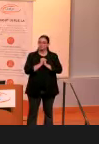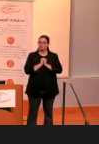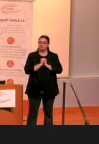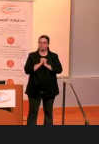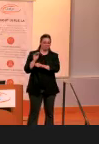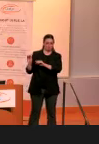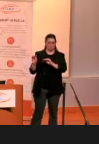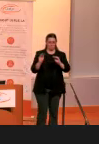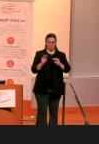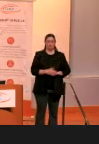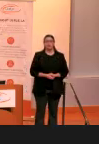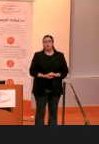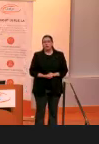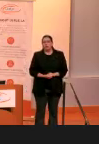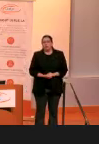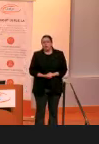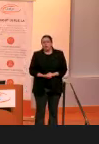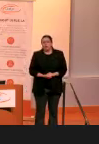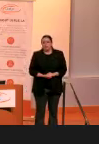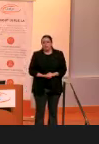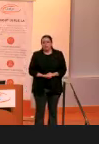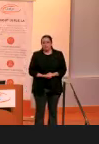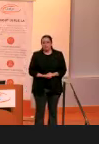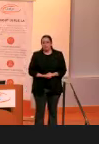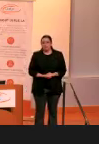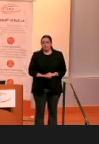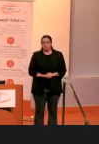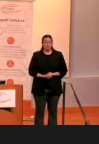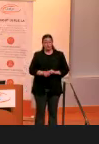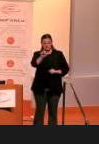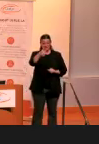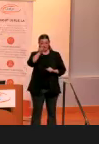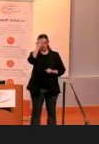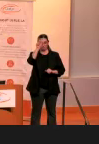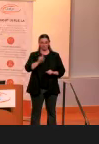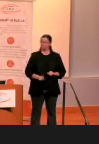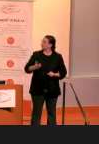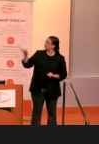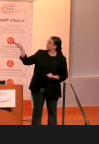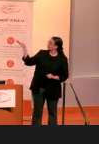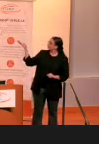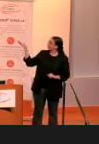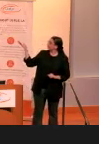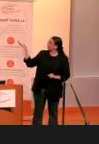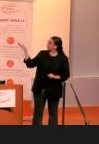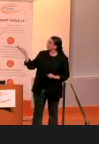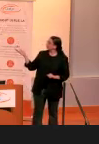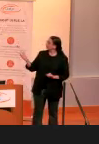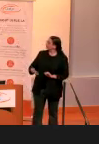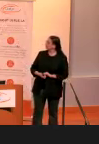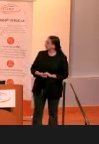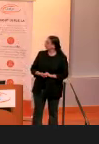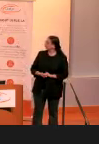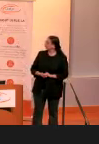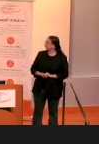I can see this a little better. I just wanted to go over 10 bullet points, and then we'll have the rest of the time to